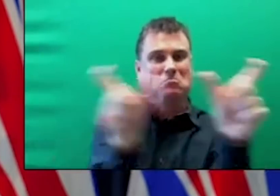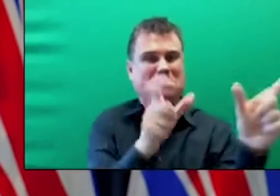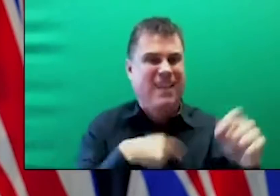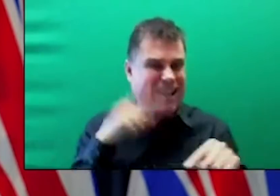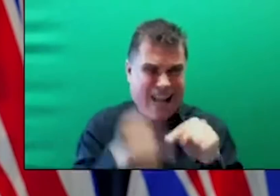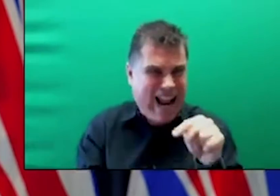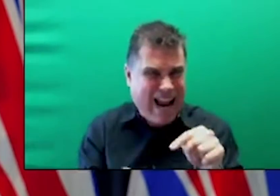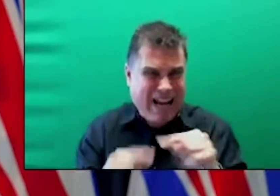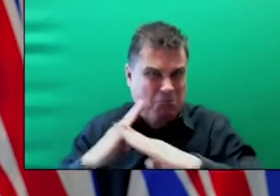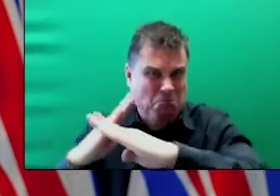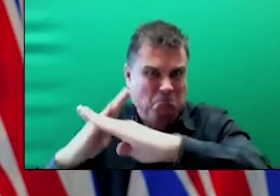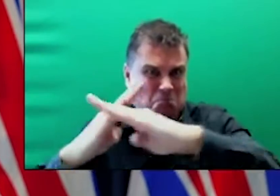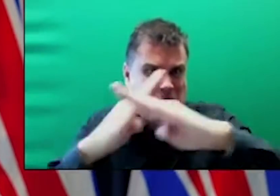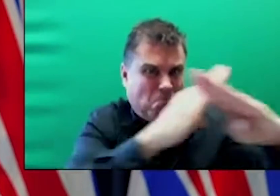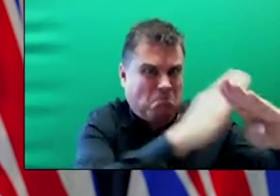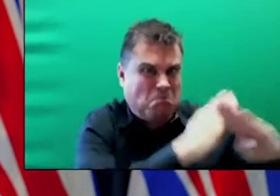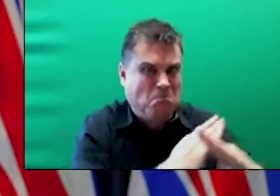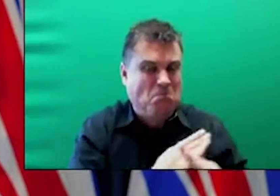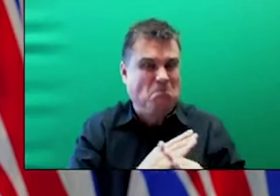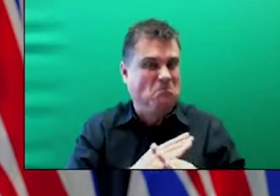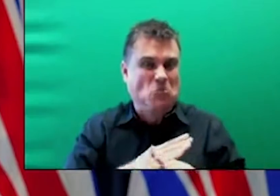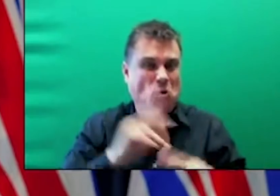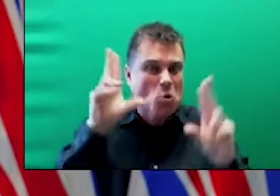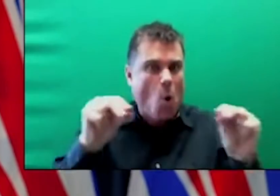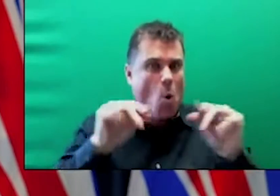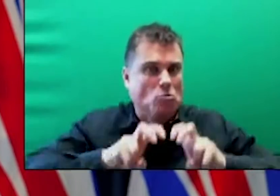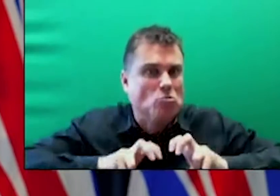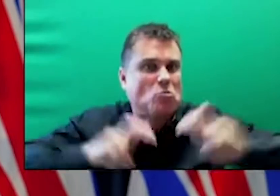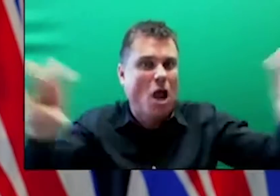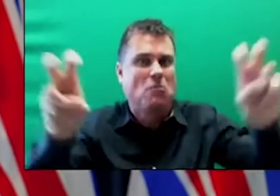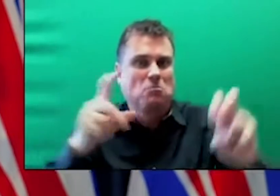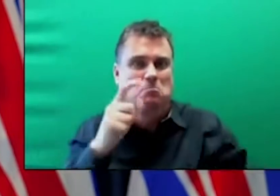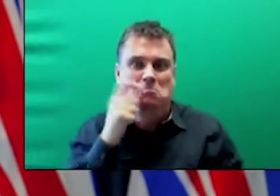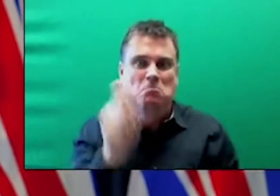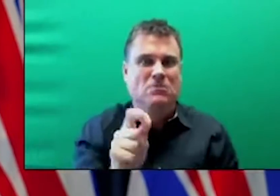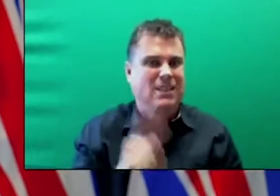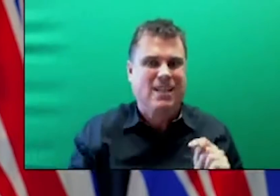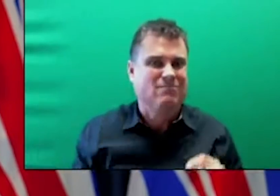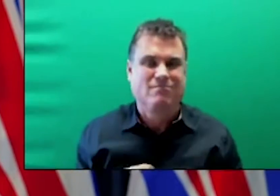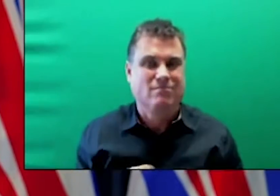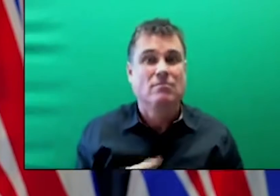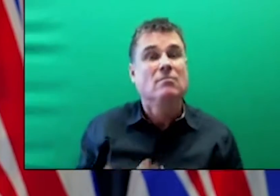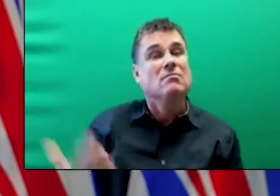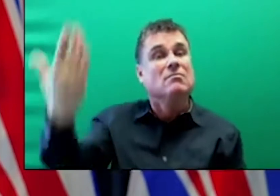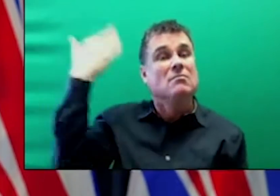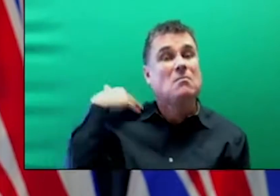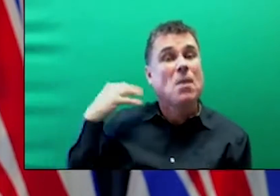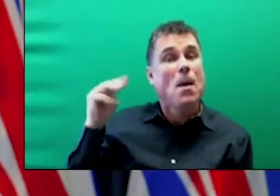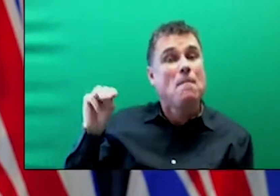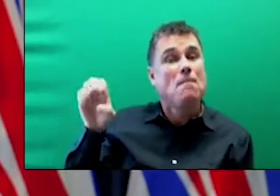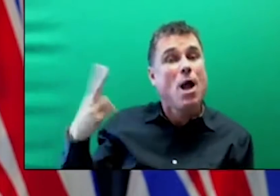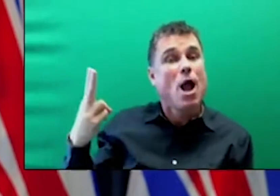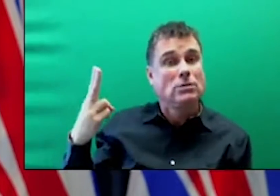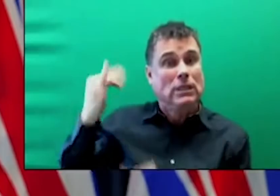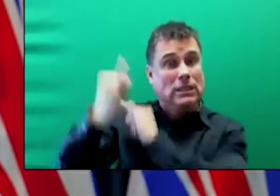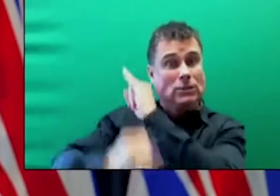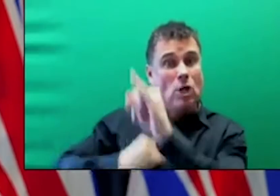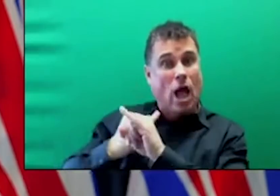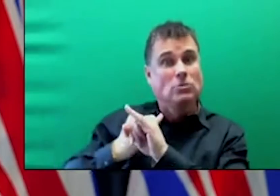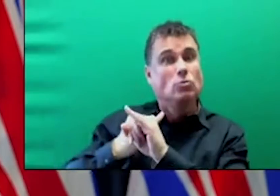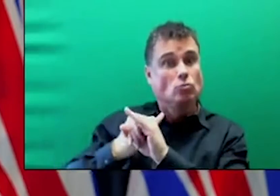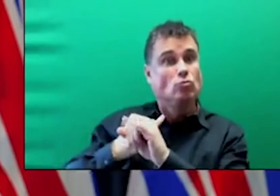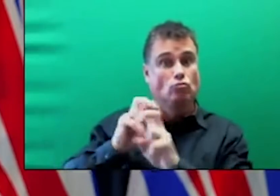Day is coming up. Spring break isn't far off. We know people travel to Whistler, amongst other places, from across the country, and realistically, people will continue to do